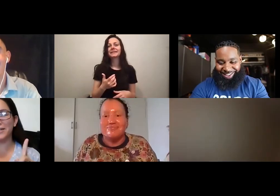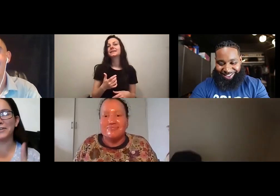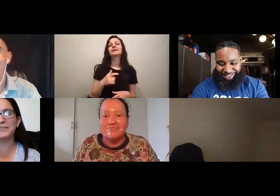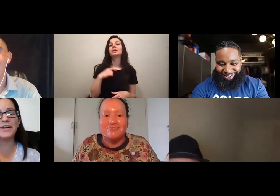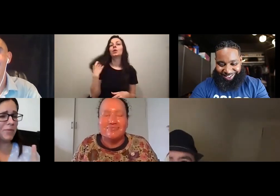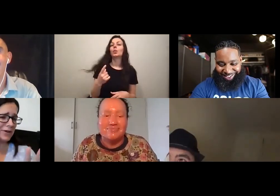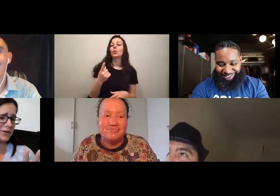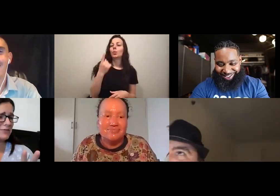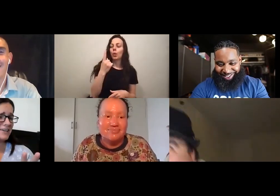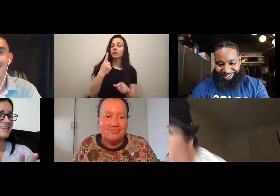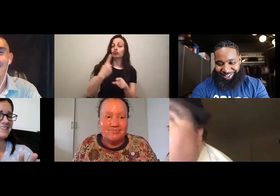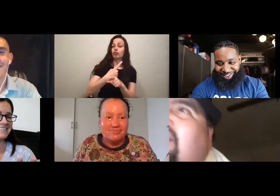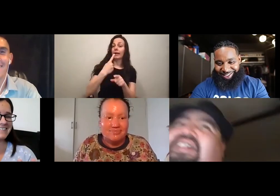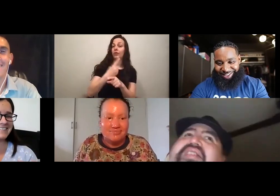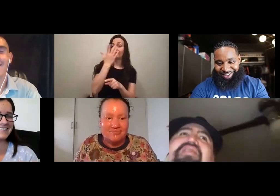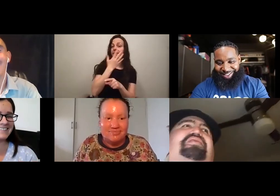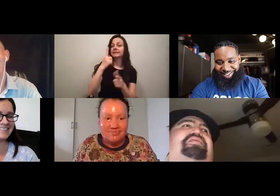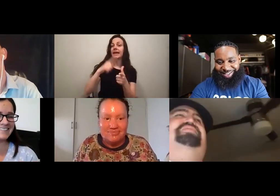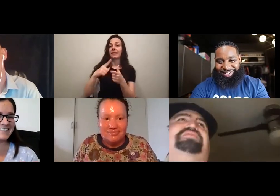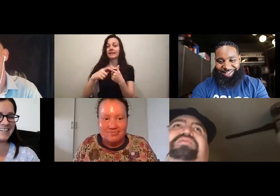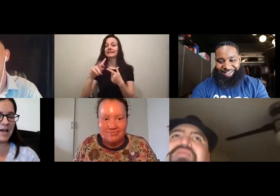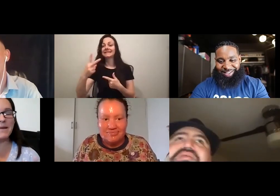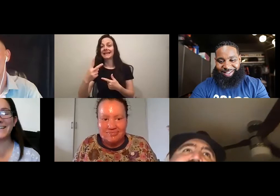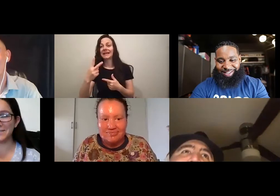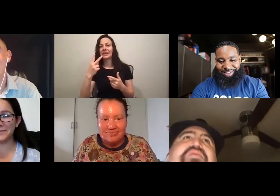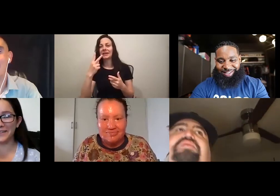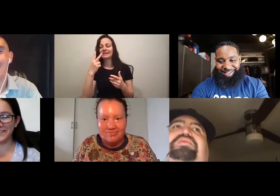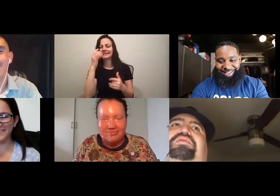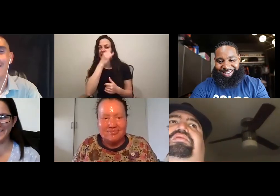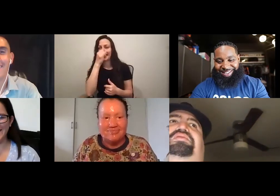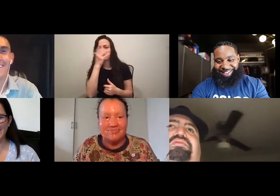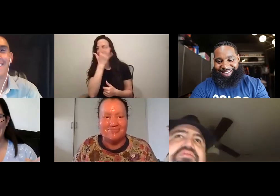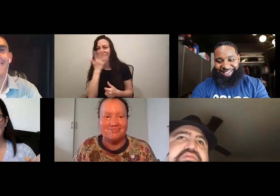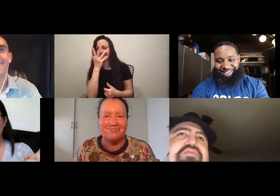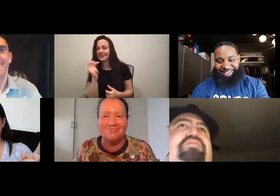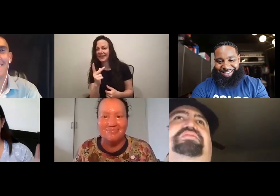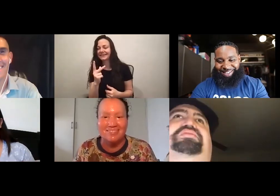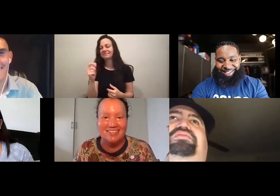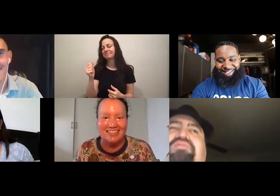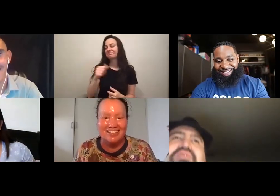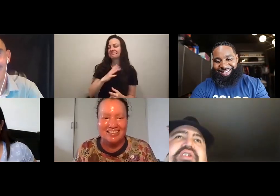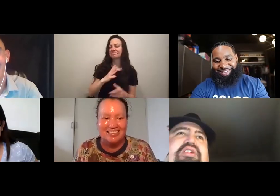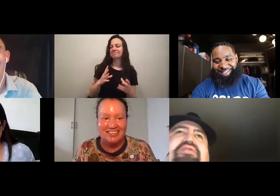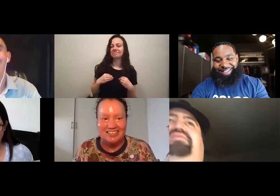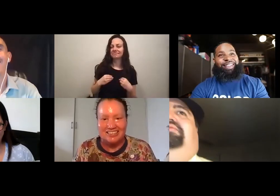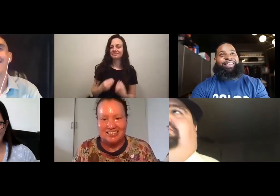one non-goofy and one goofy? All right, I'll make a deal with you.